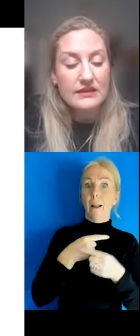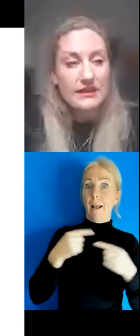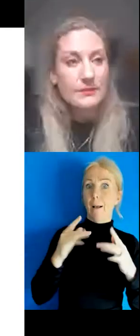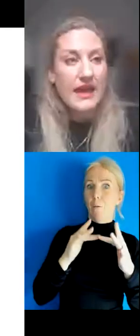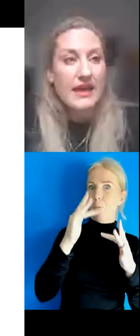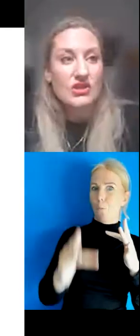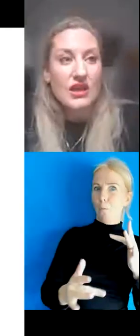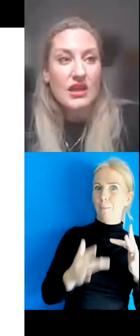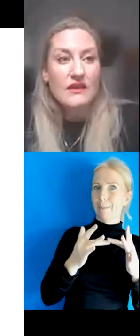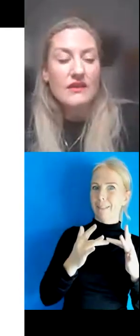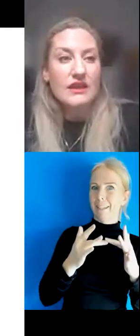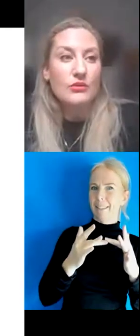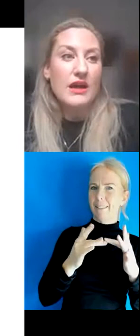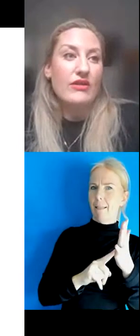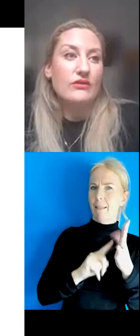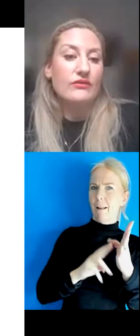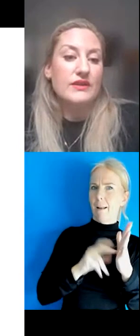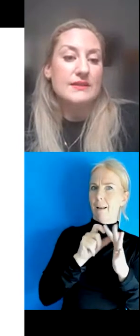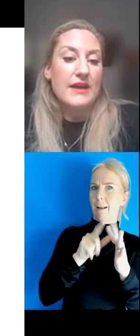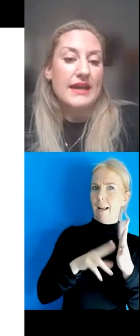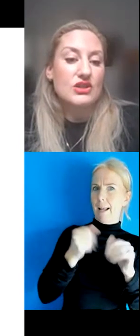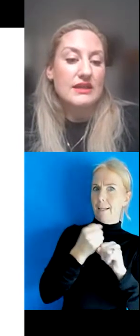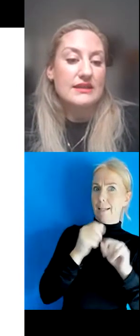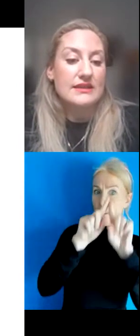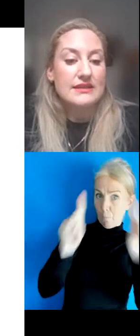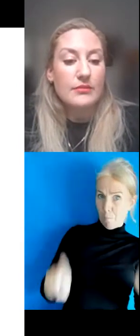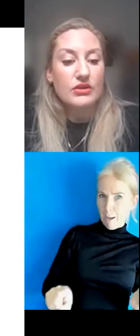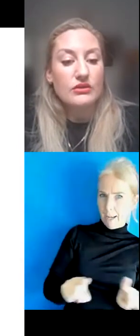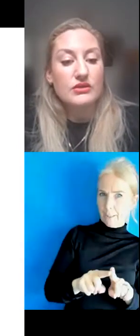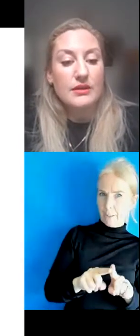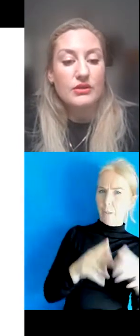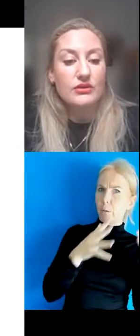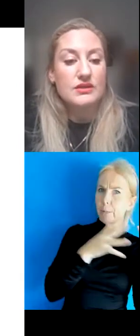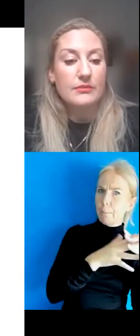already visited this page. The URL for this page is